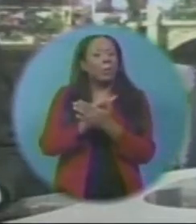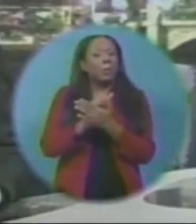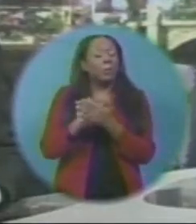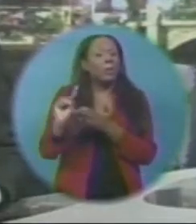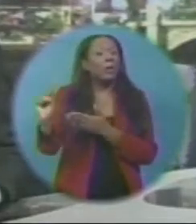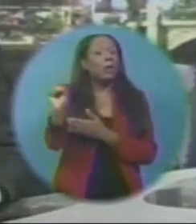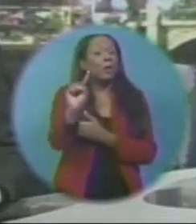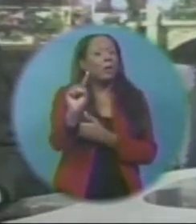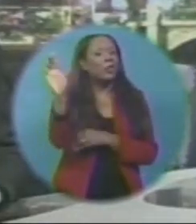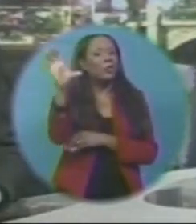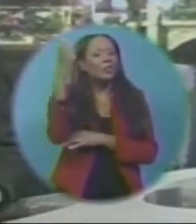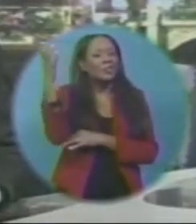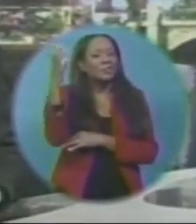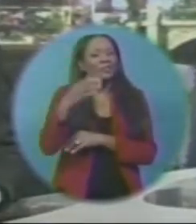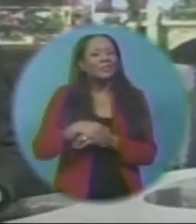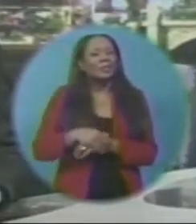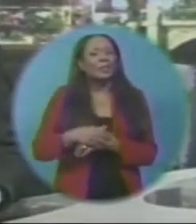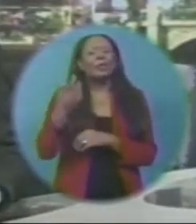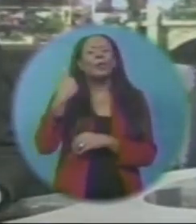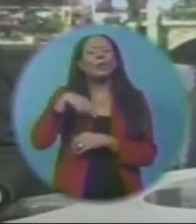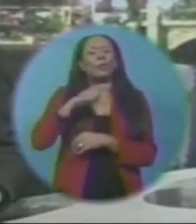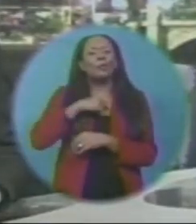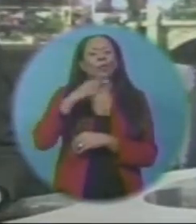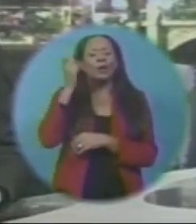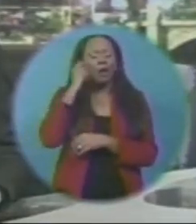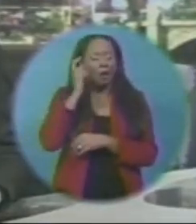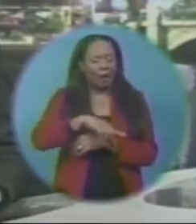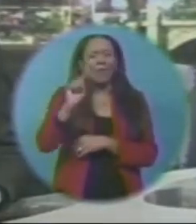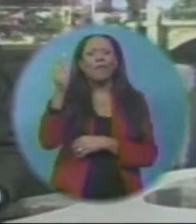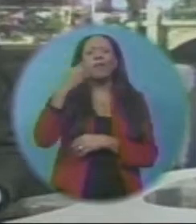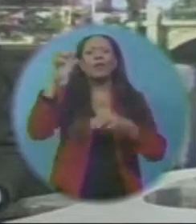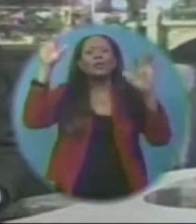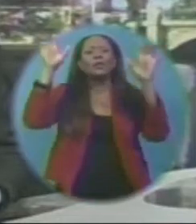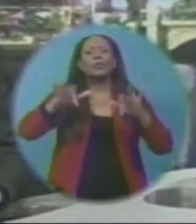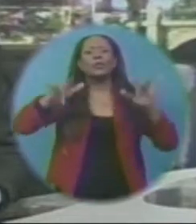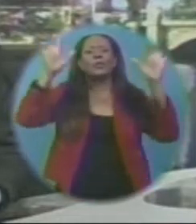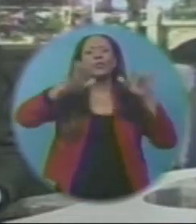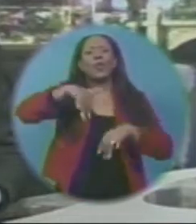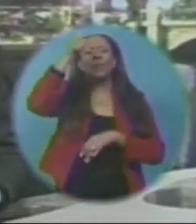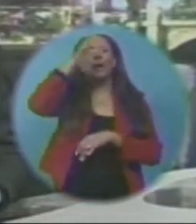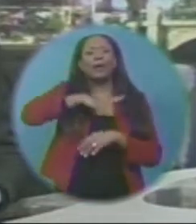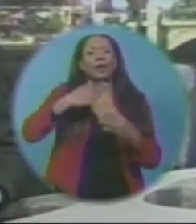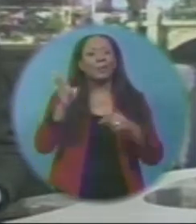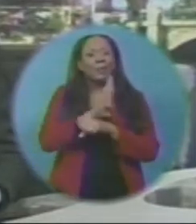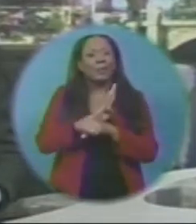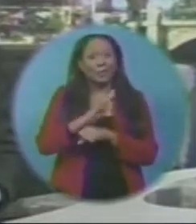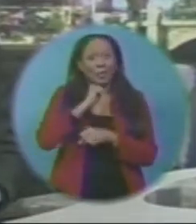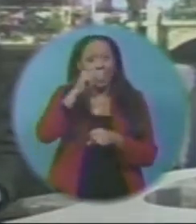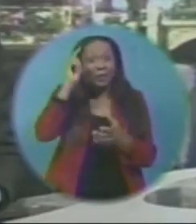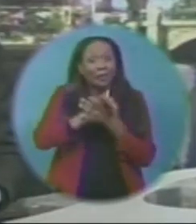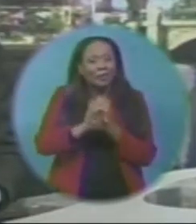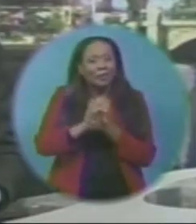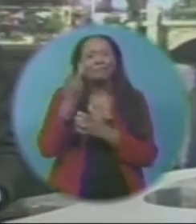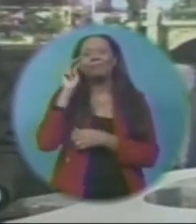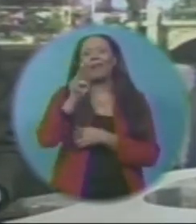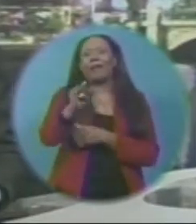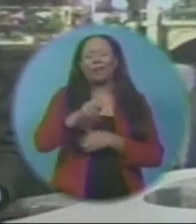Christmas, Shane Jones found the first snowman in Barbados for the Yuletide season. Don't believe us? Check out this story.